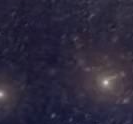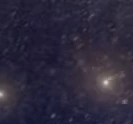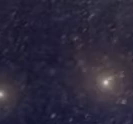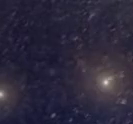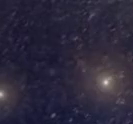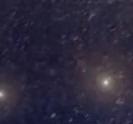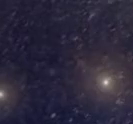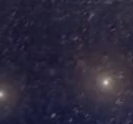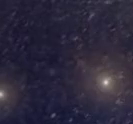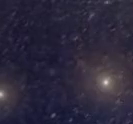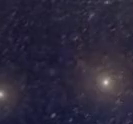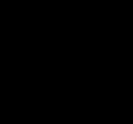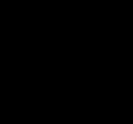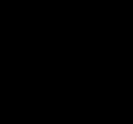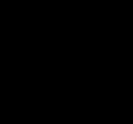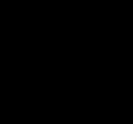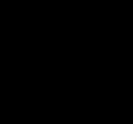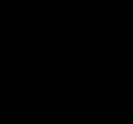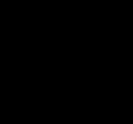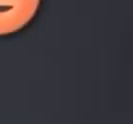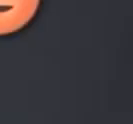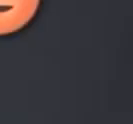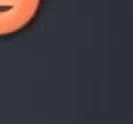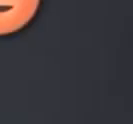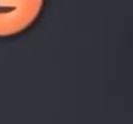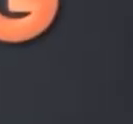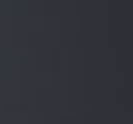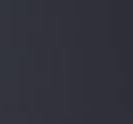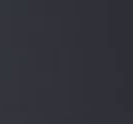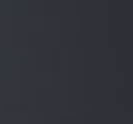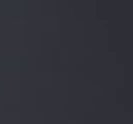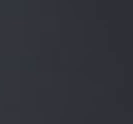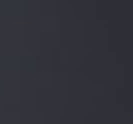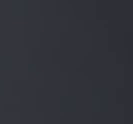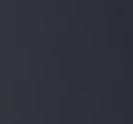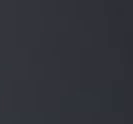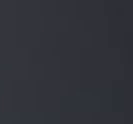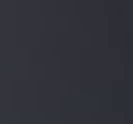feet on higher.